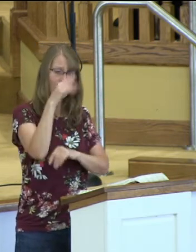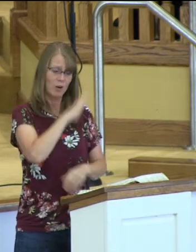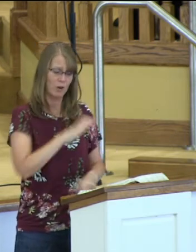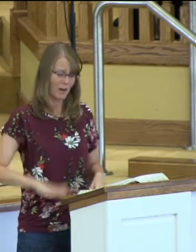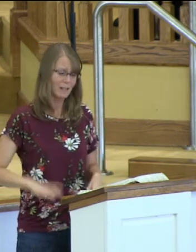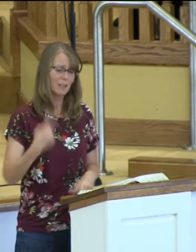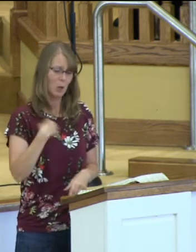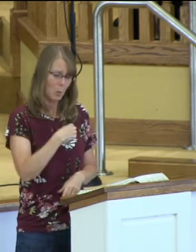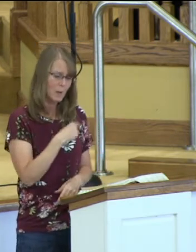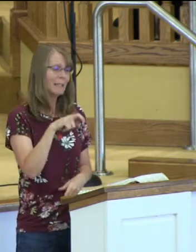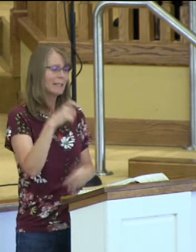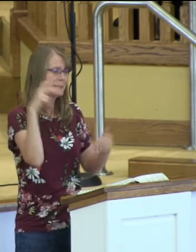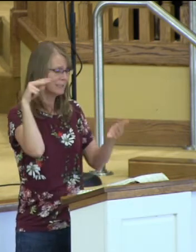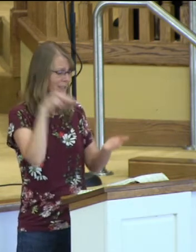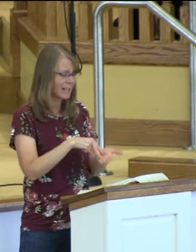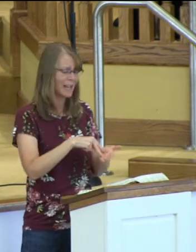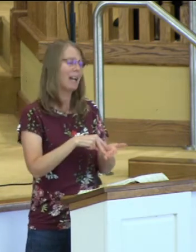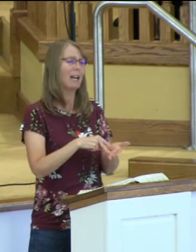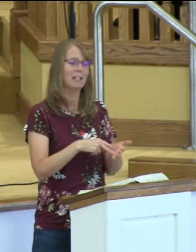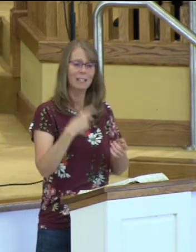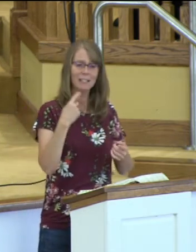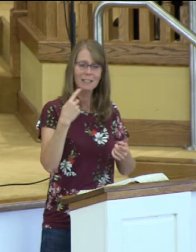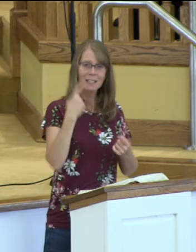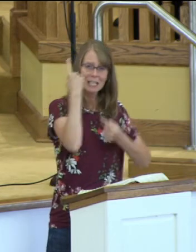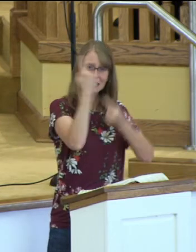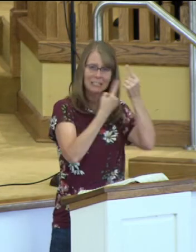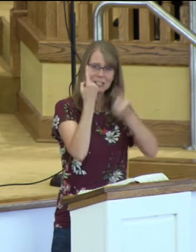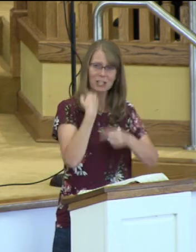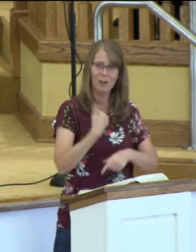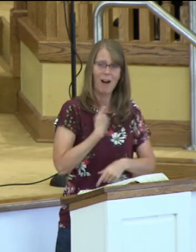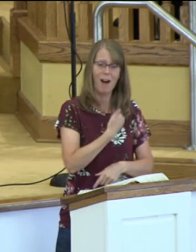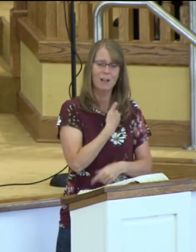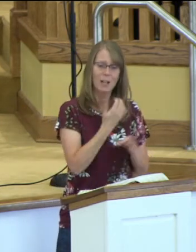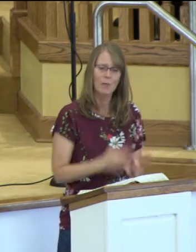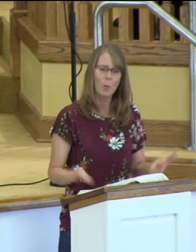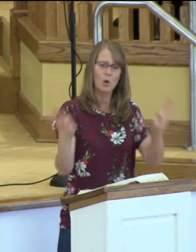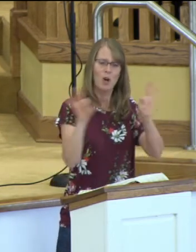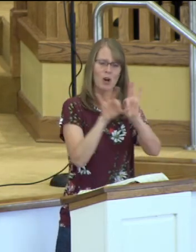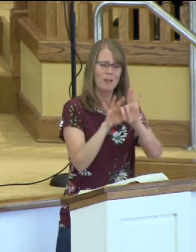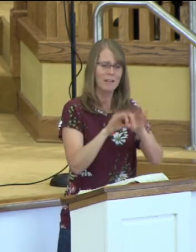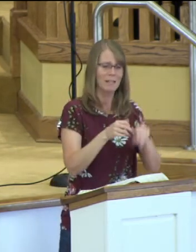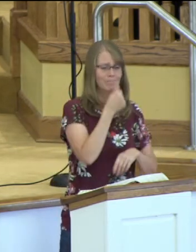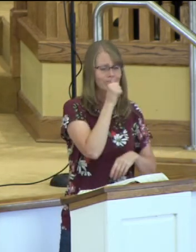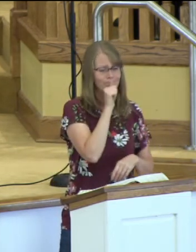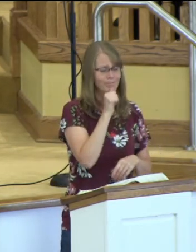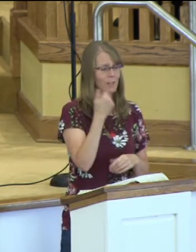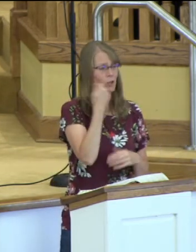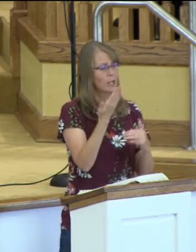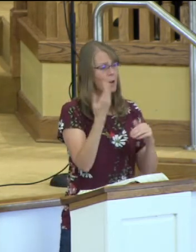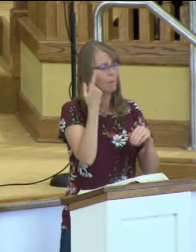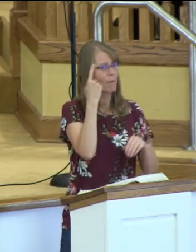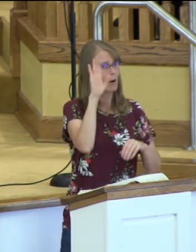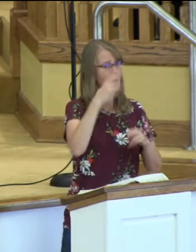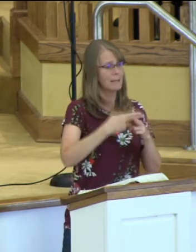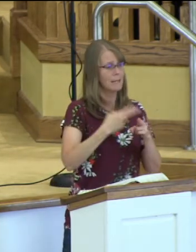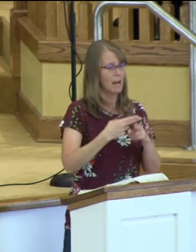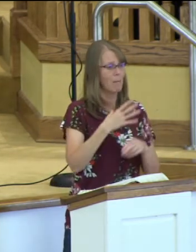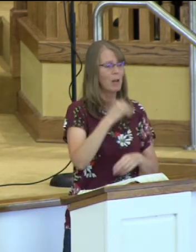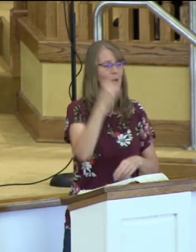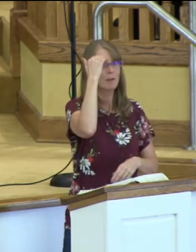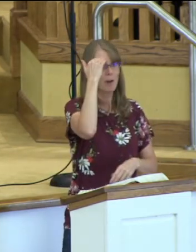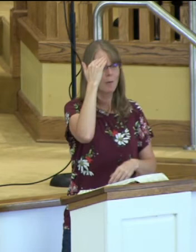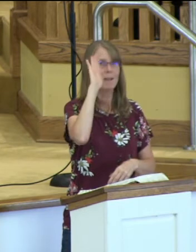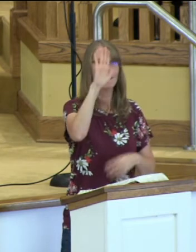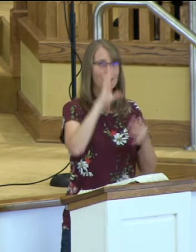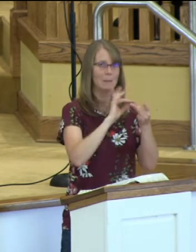it rejoicing that we would suffer shame for His name. And knowing this, the message will still